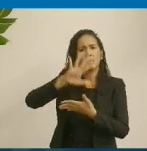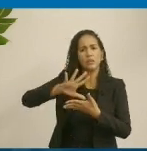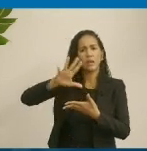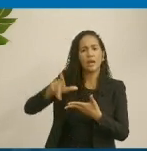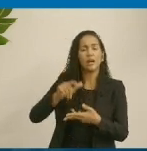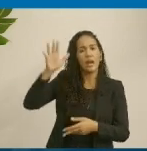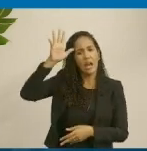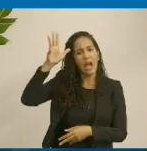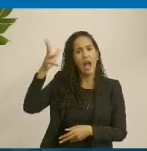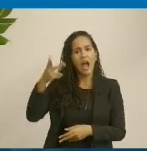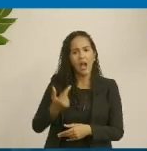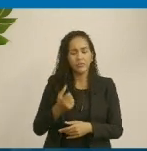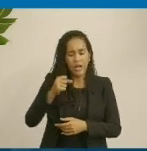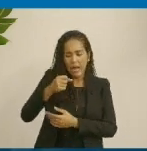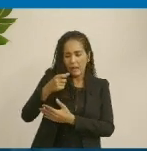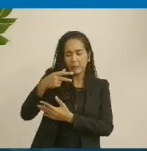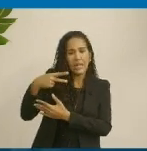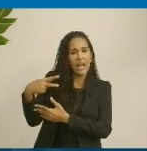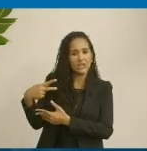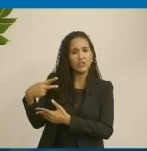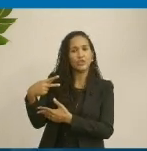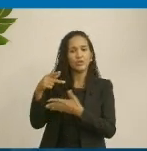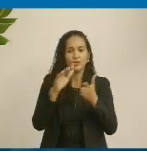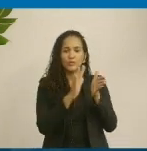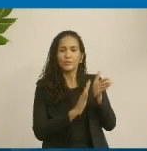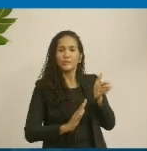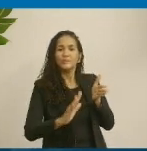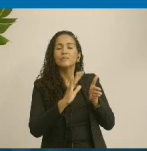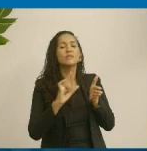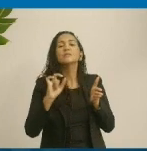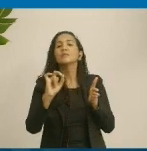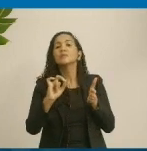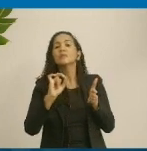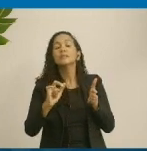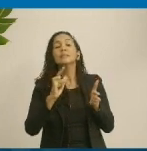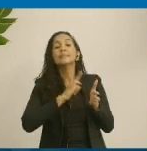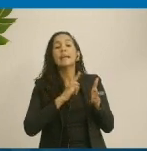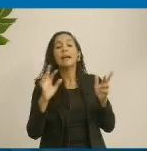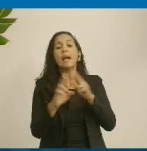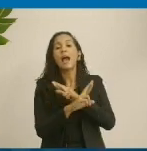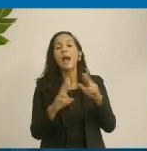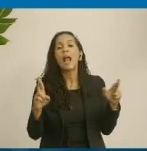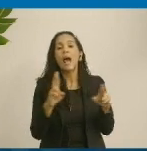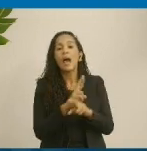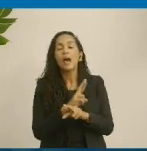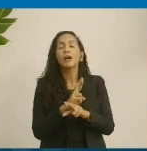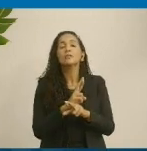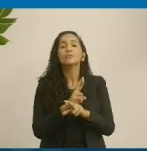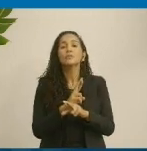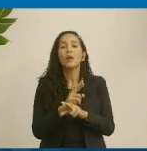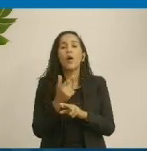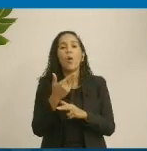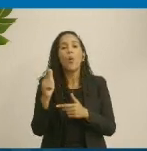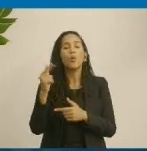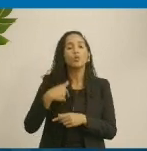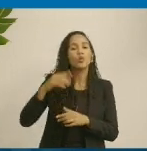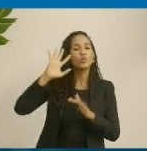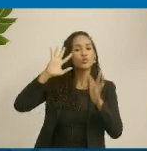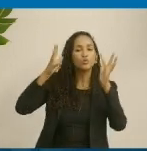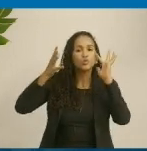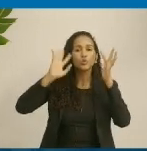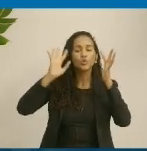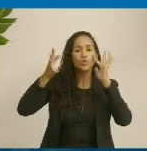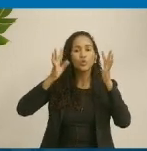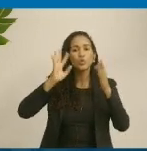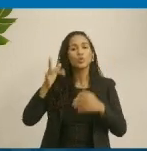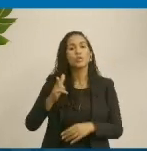app that we have, and that relates to the Fitbits and all the other solutions that are out there, we're not